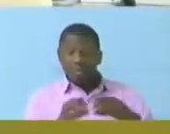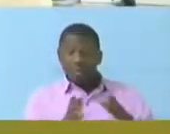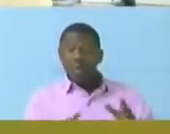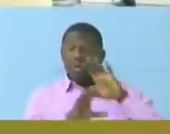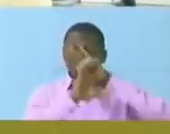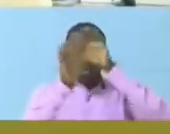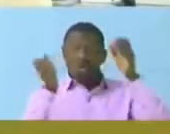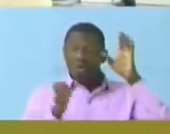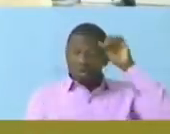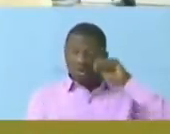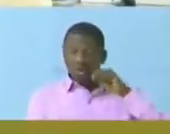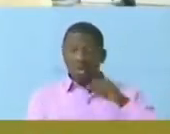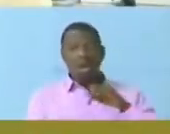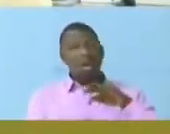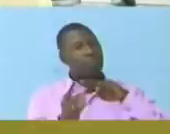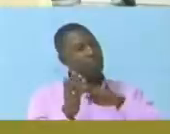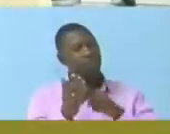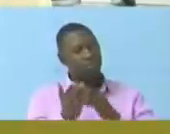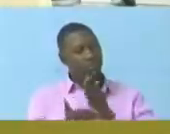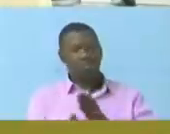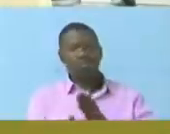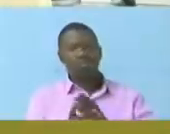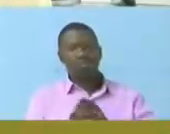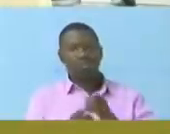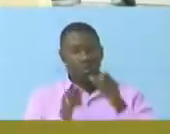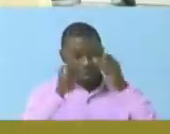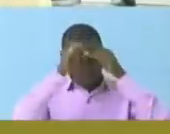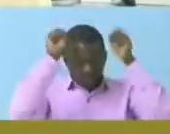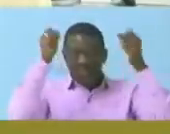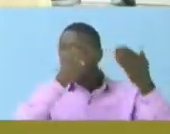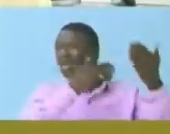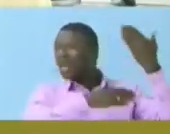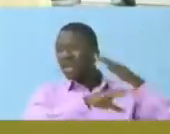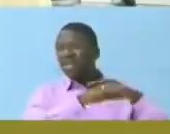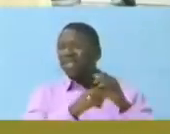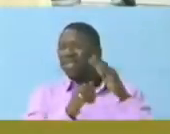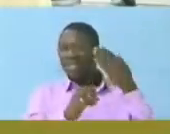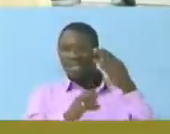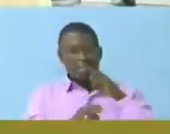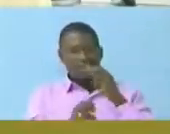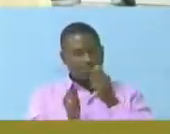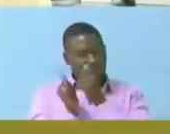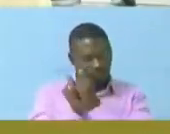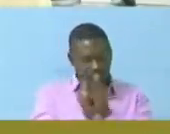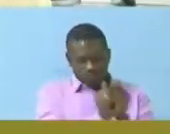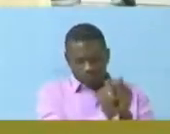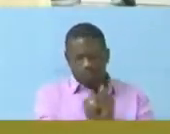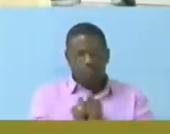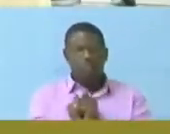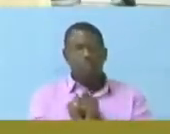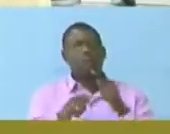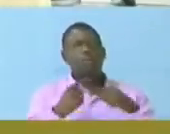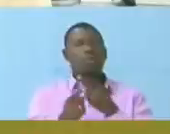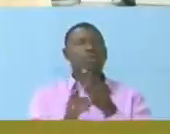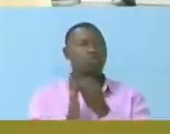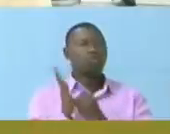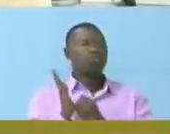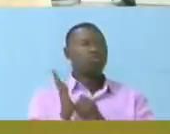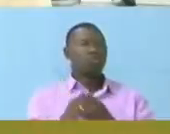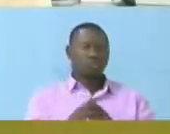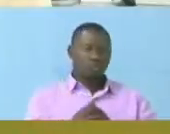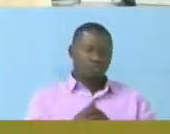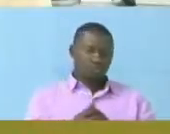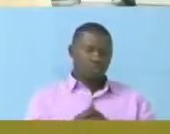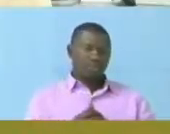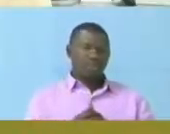we make it here? Men can really laugh at Murala, Kaka, Mabo, Kuru Ketanyamu. But even that time, when